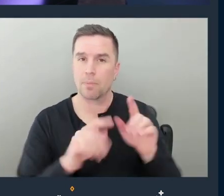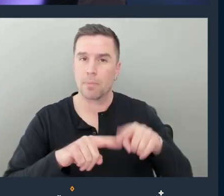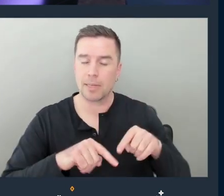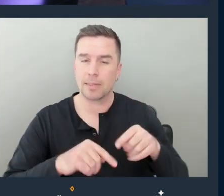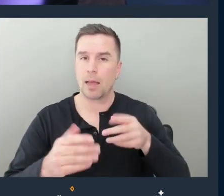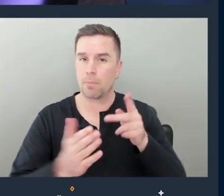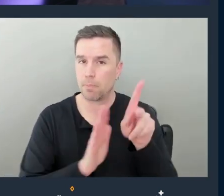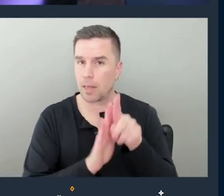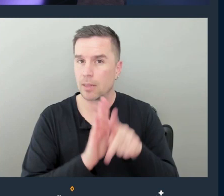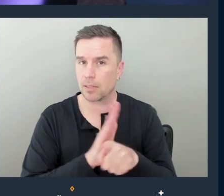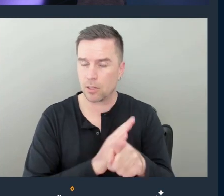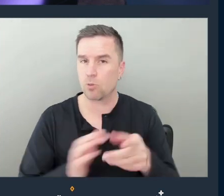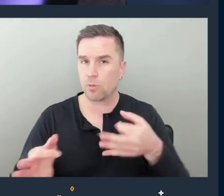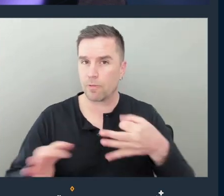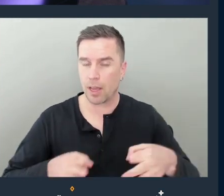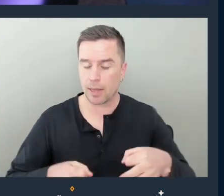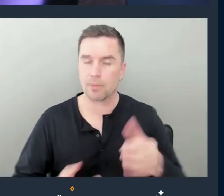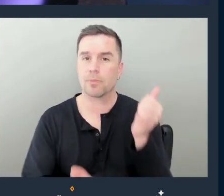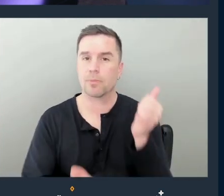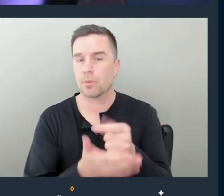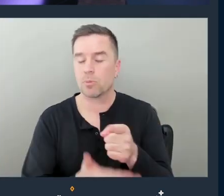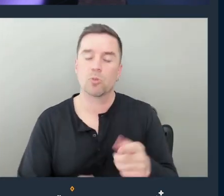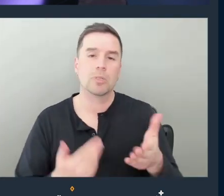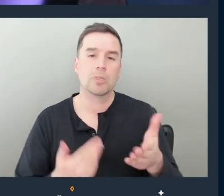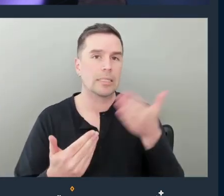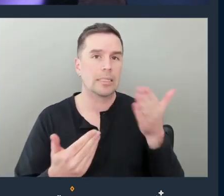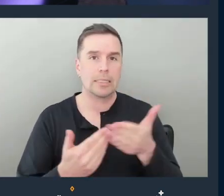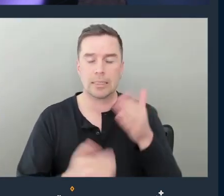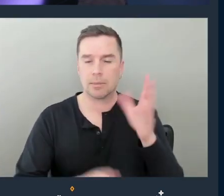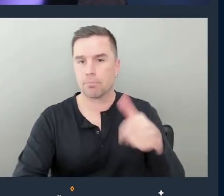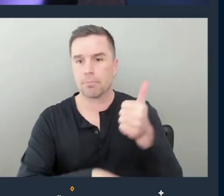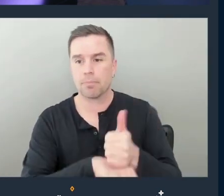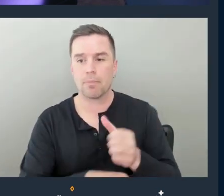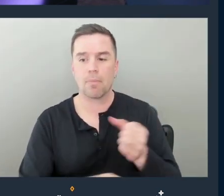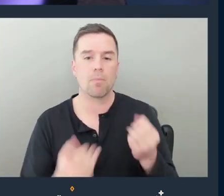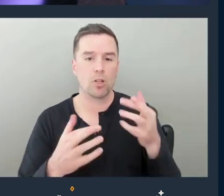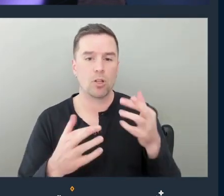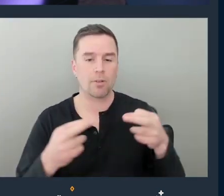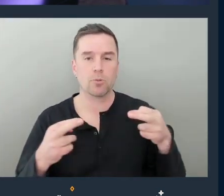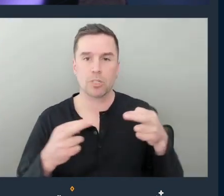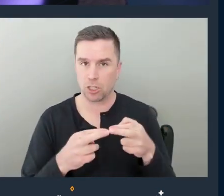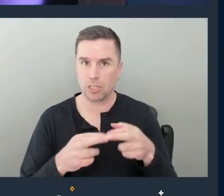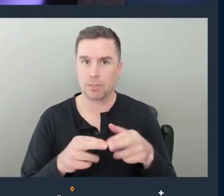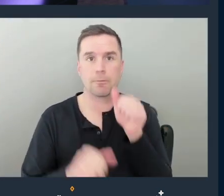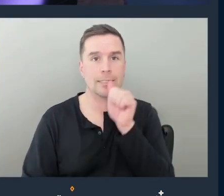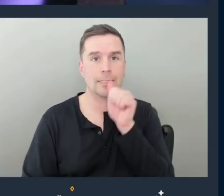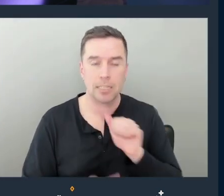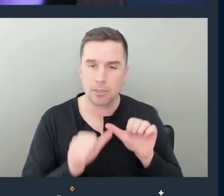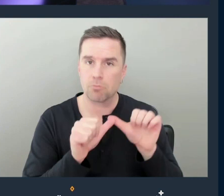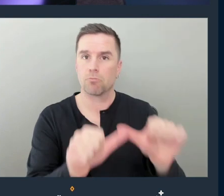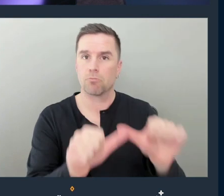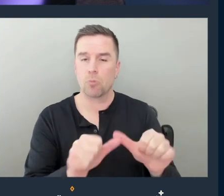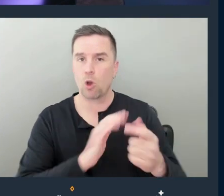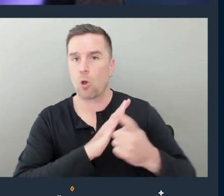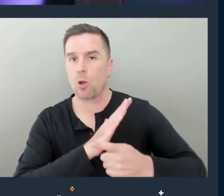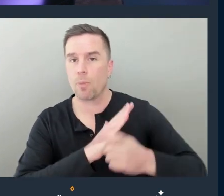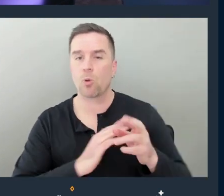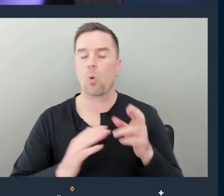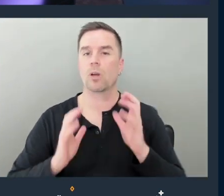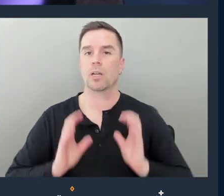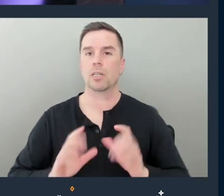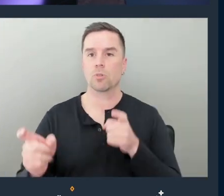define. So this helps you to easily implement multi-region resilience, latency-based routing, and automatic or customer-controlled